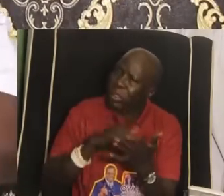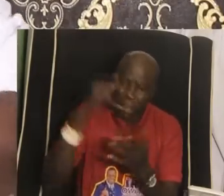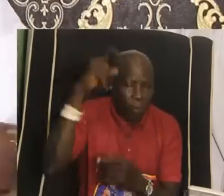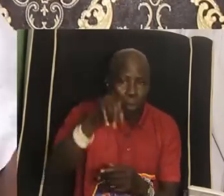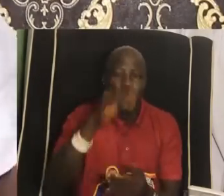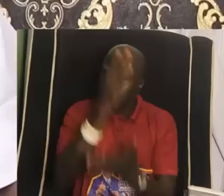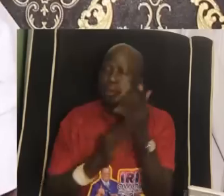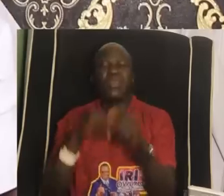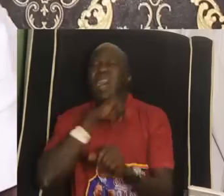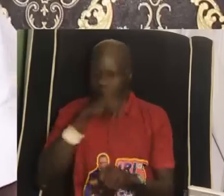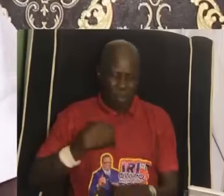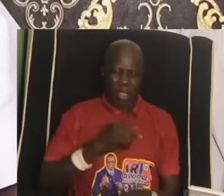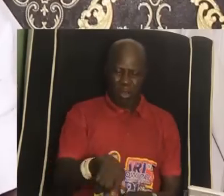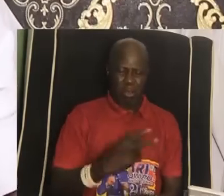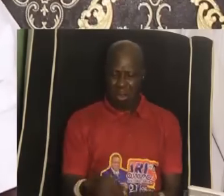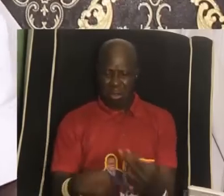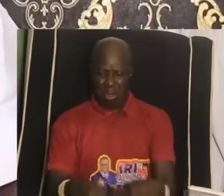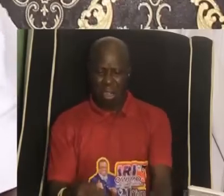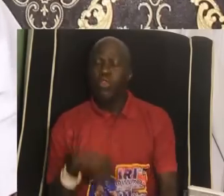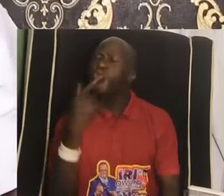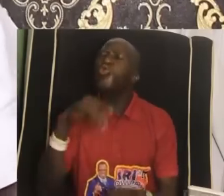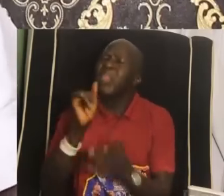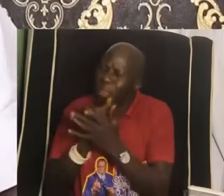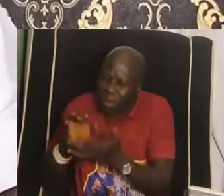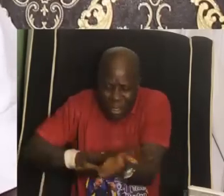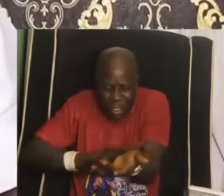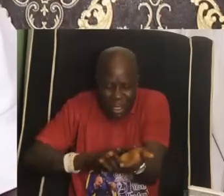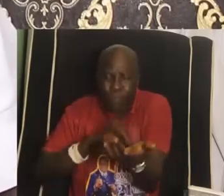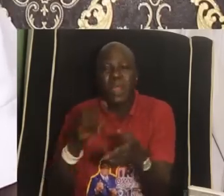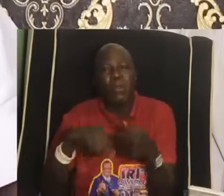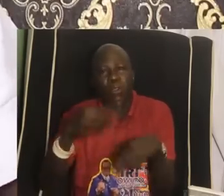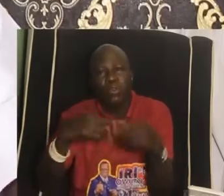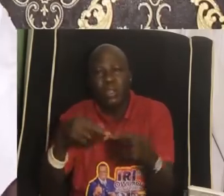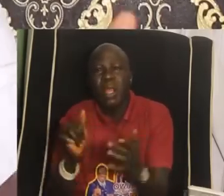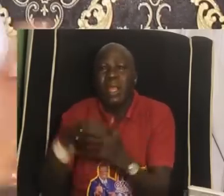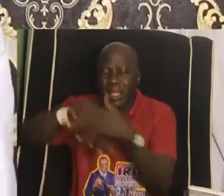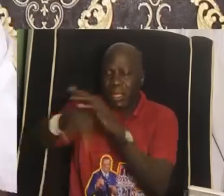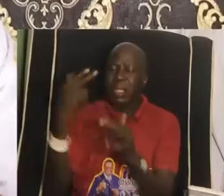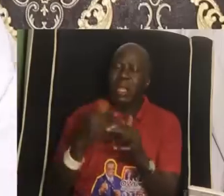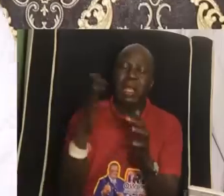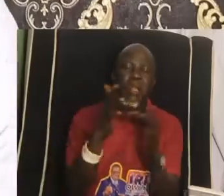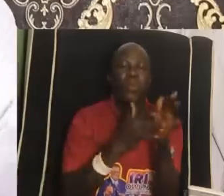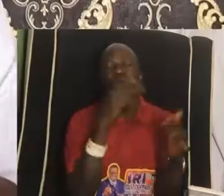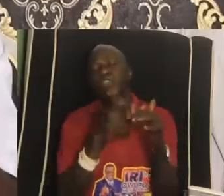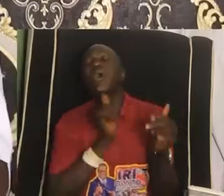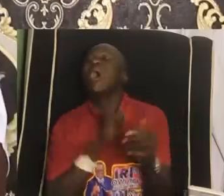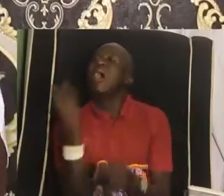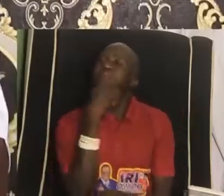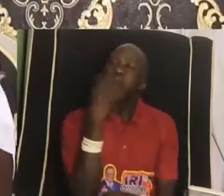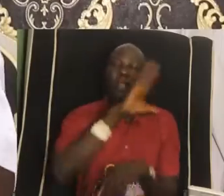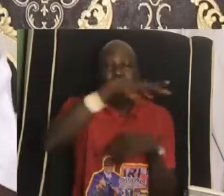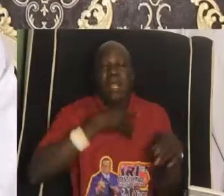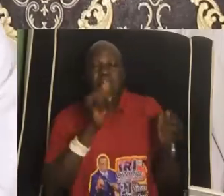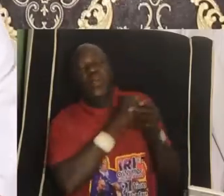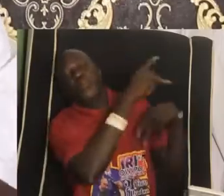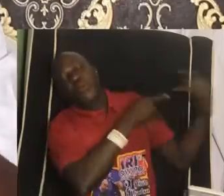you. Some people said they cannot run on the ground. Who gave you that skin that now you use it to run on the ground? In the name of Jesus, I